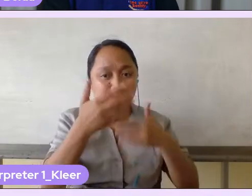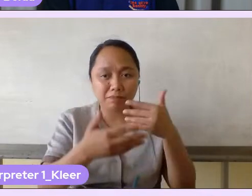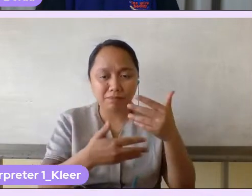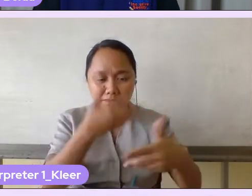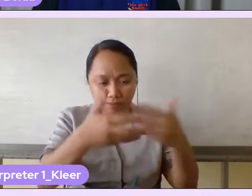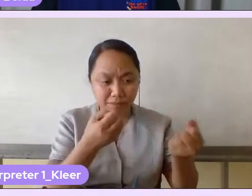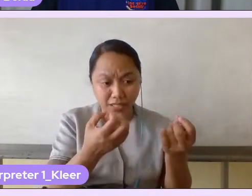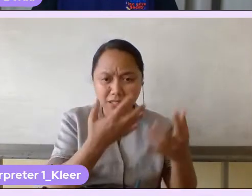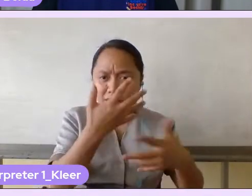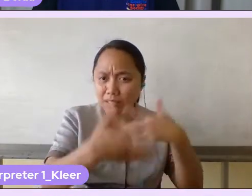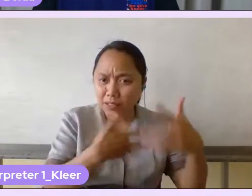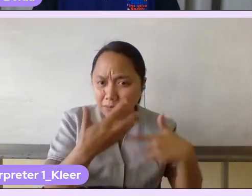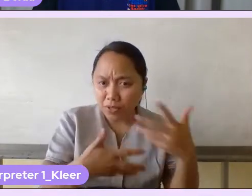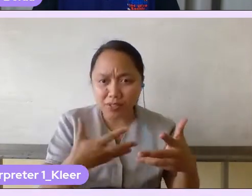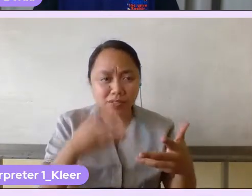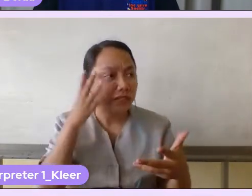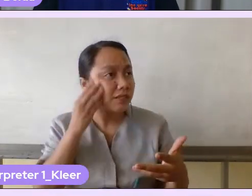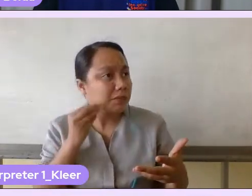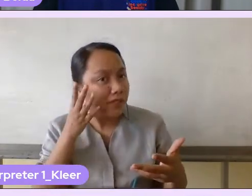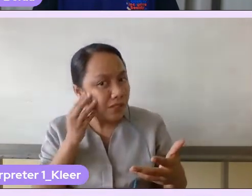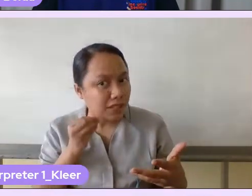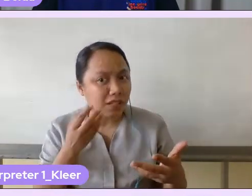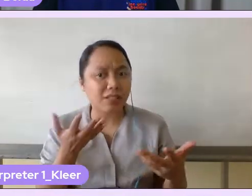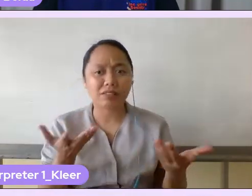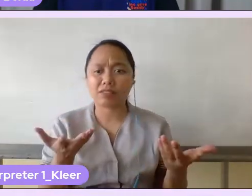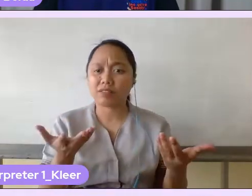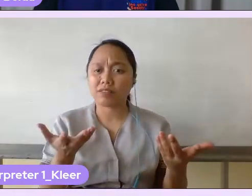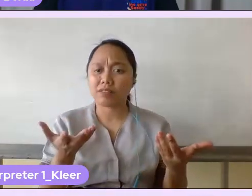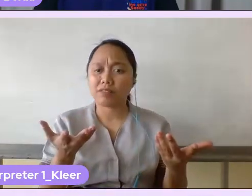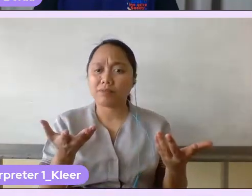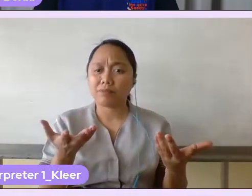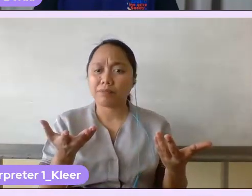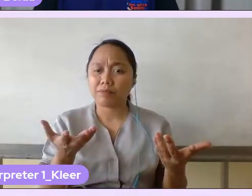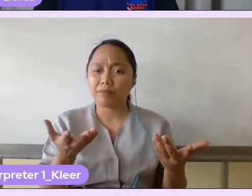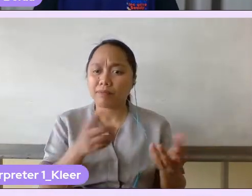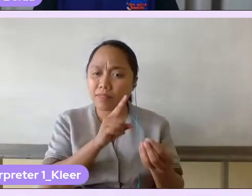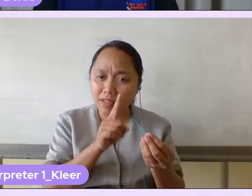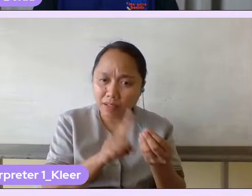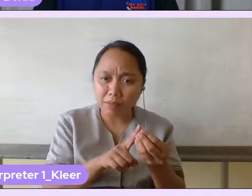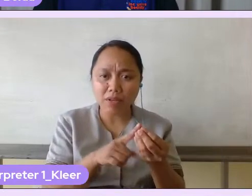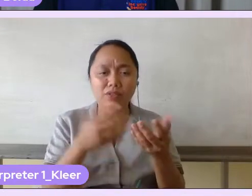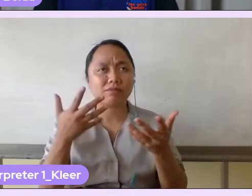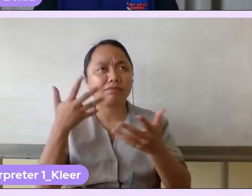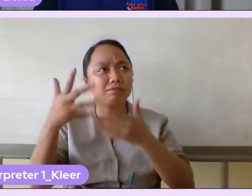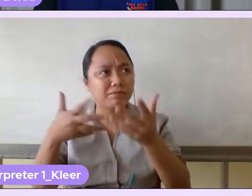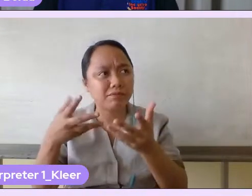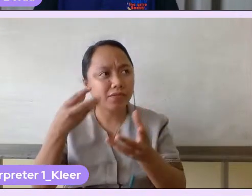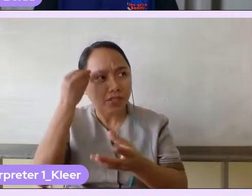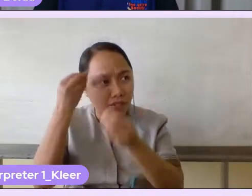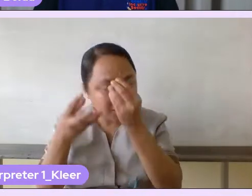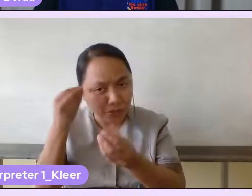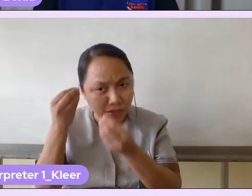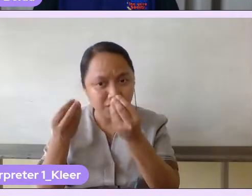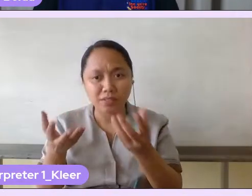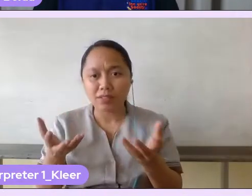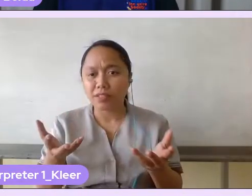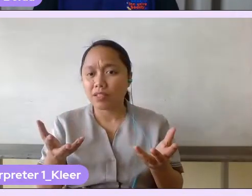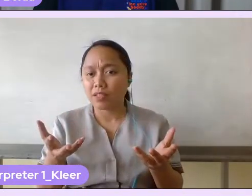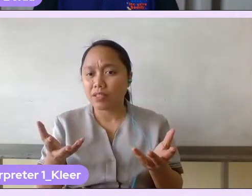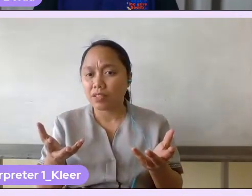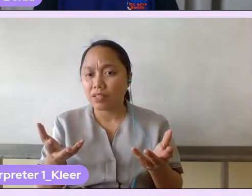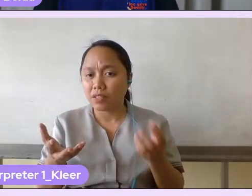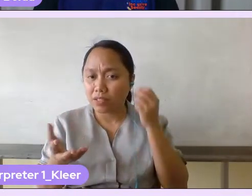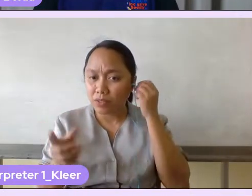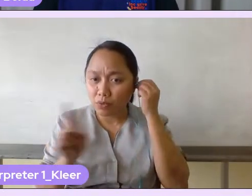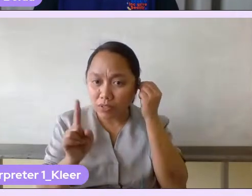yung user experience, yung design, di ba? Yung hustler naman, yun yung nagbebenta, yung parang nag-iisip ng